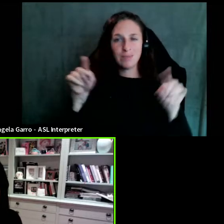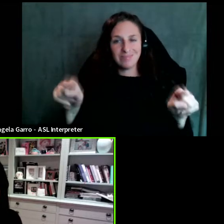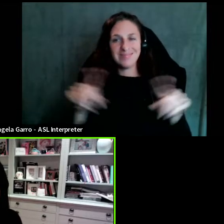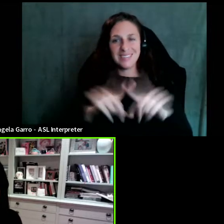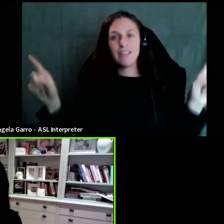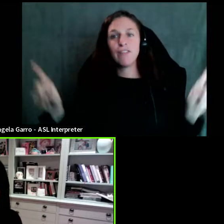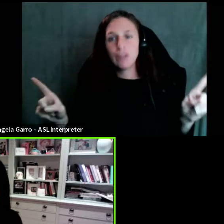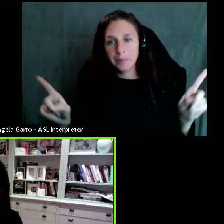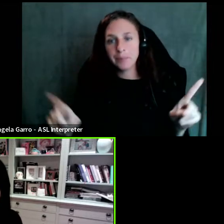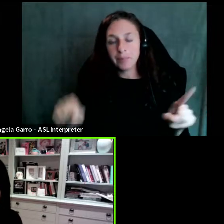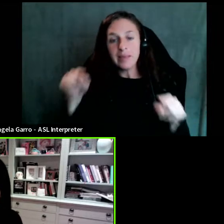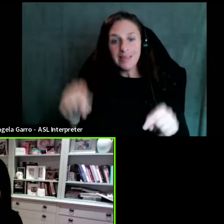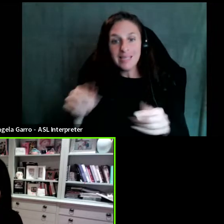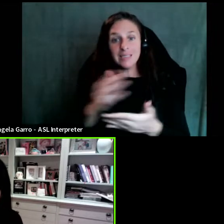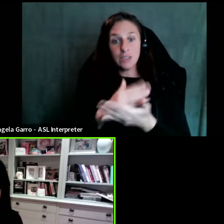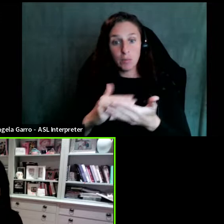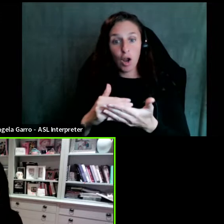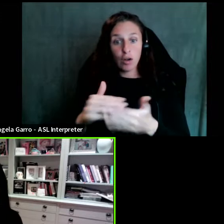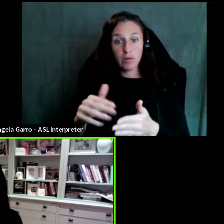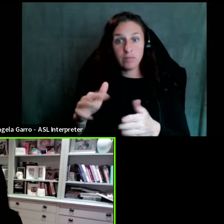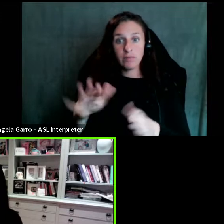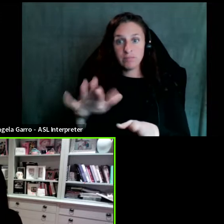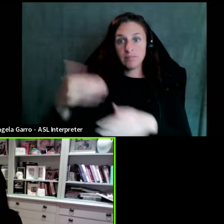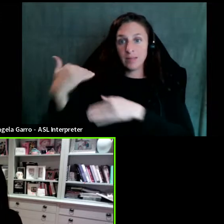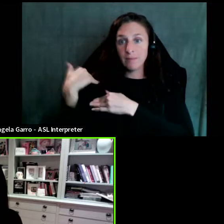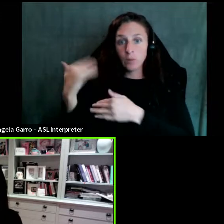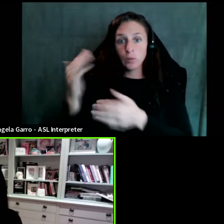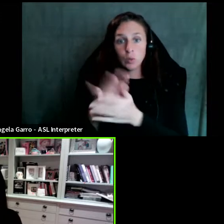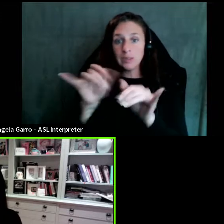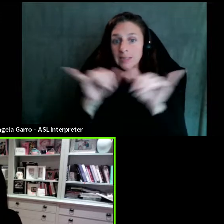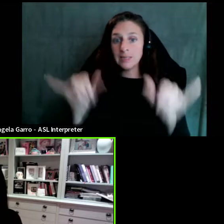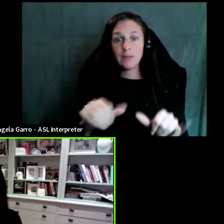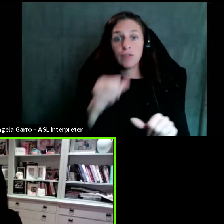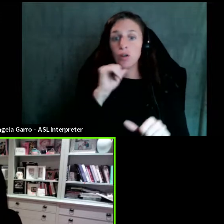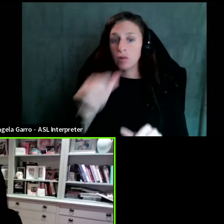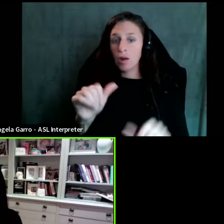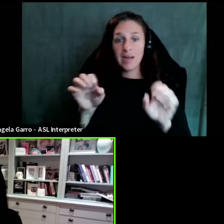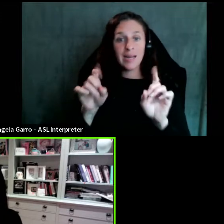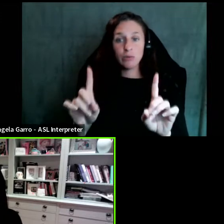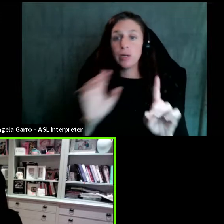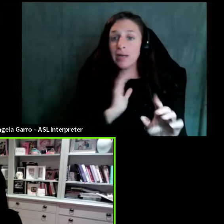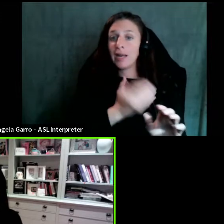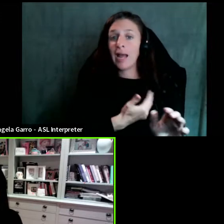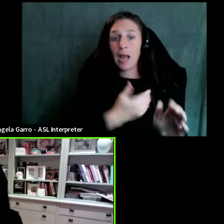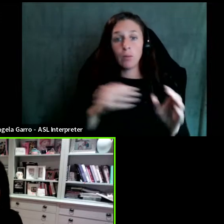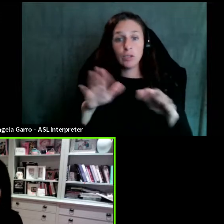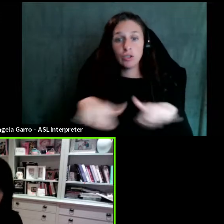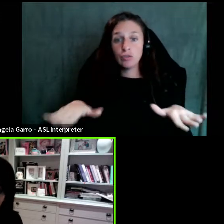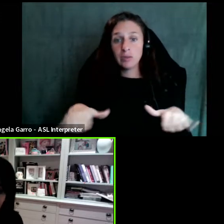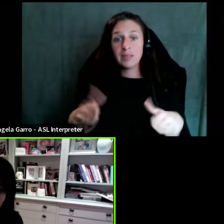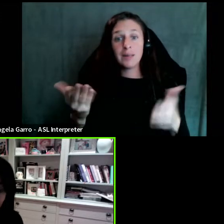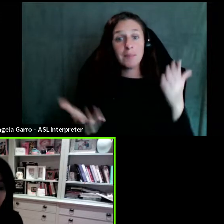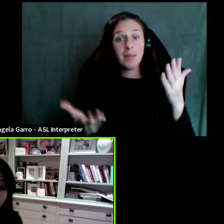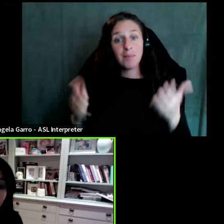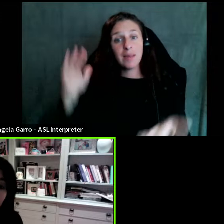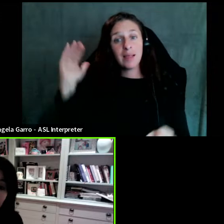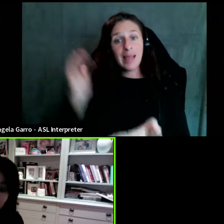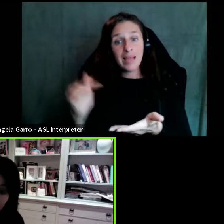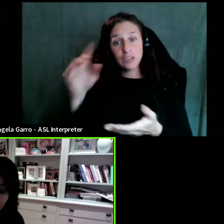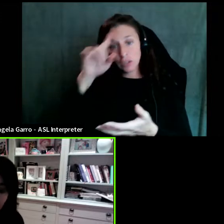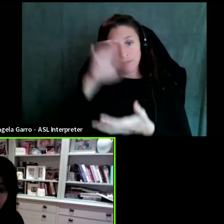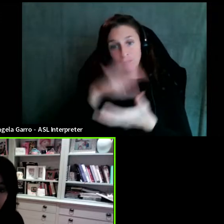this is part of the fault of the school system for not educating our children. Perhaps there would be less confusion and